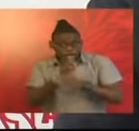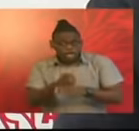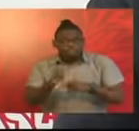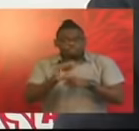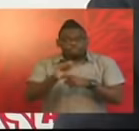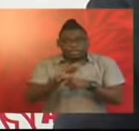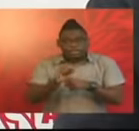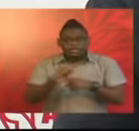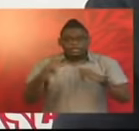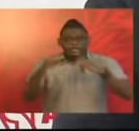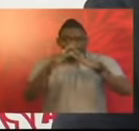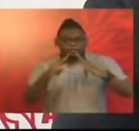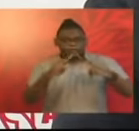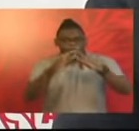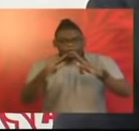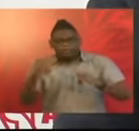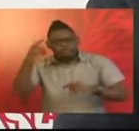experienced nurses,